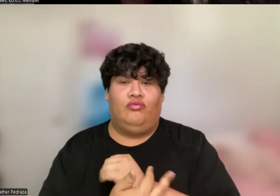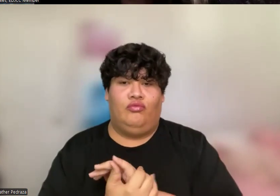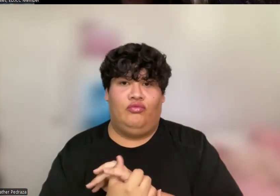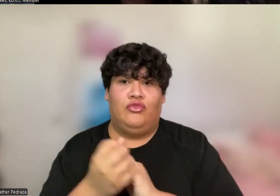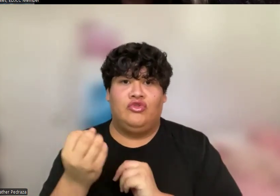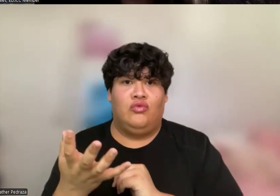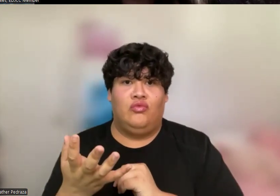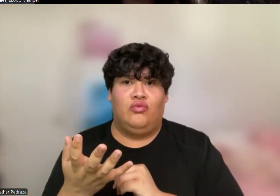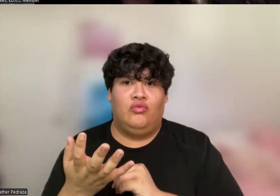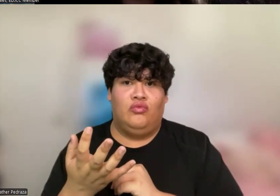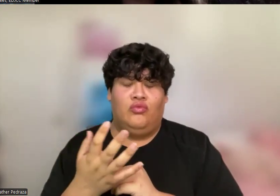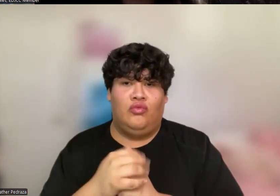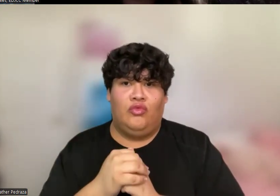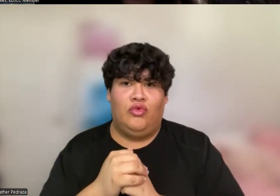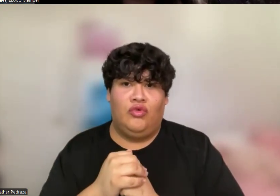So